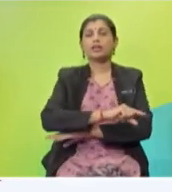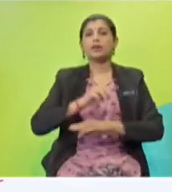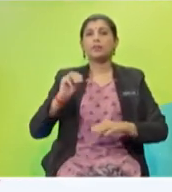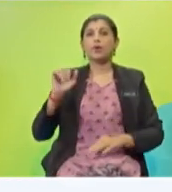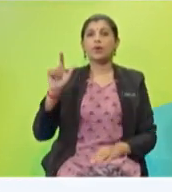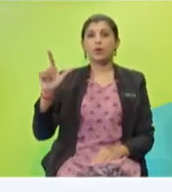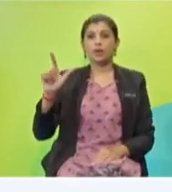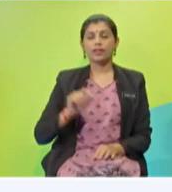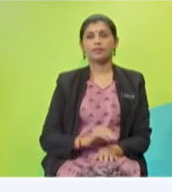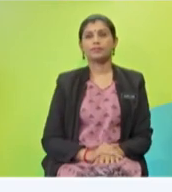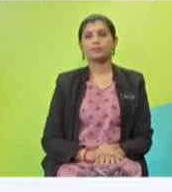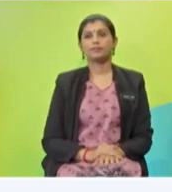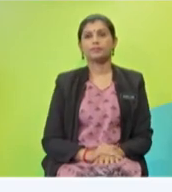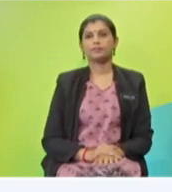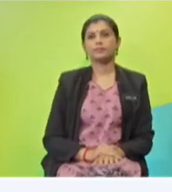the mall.